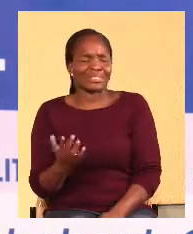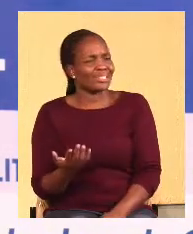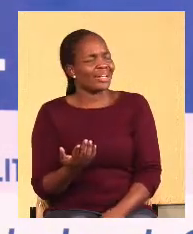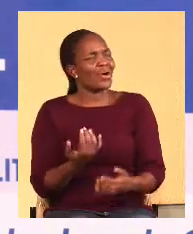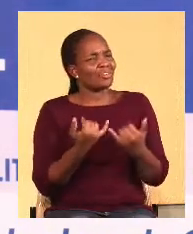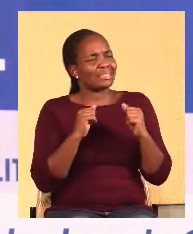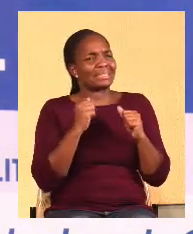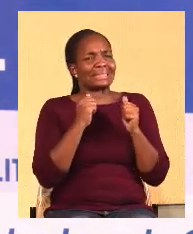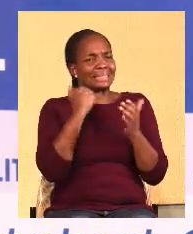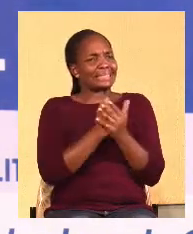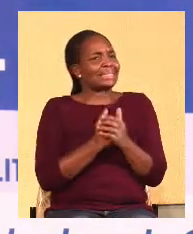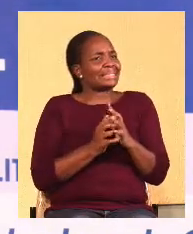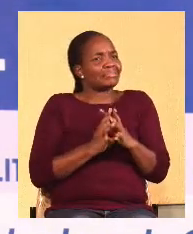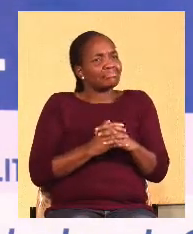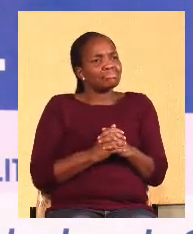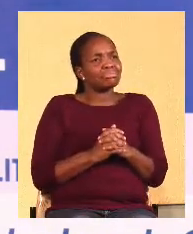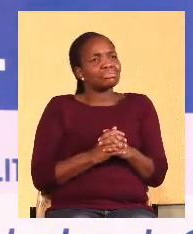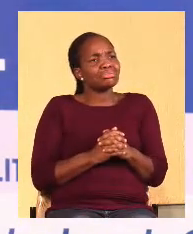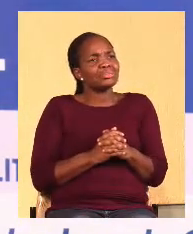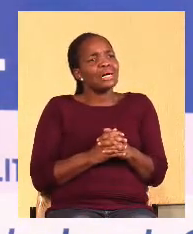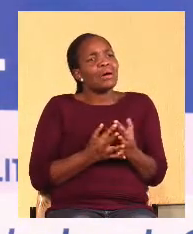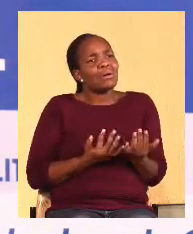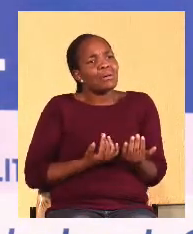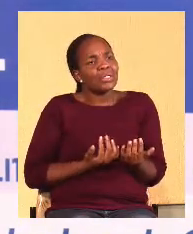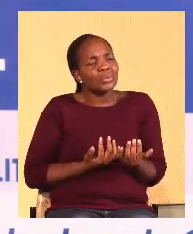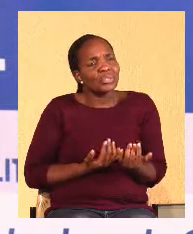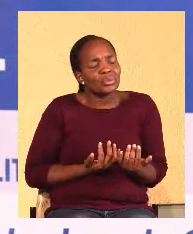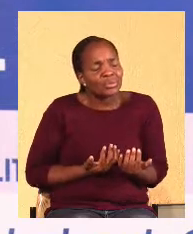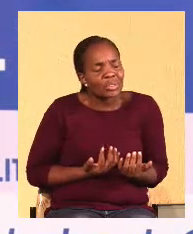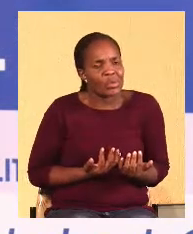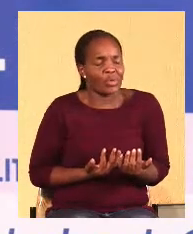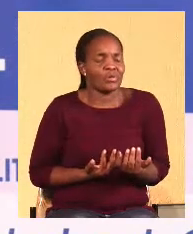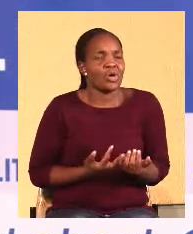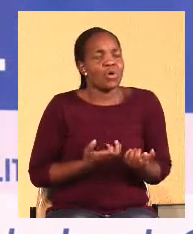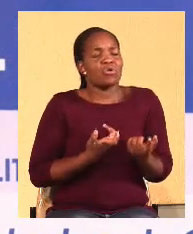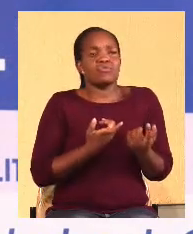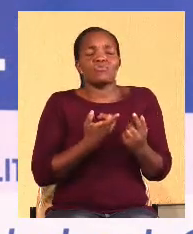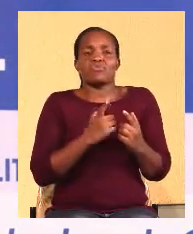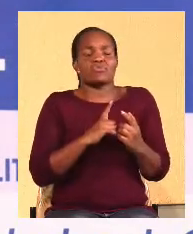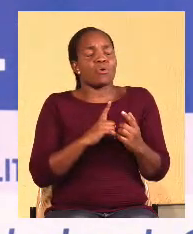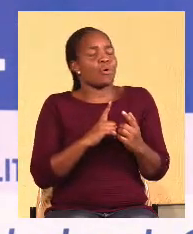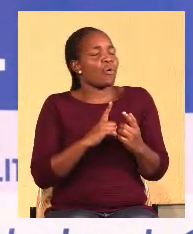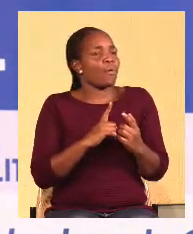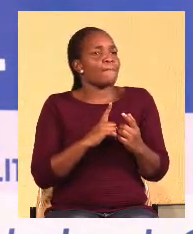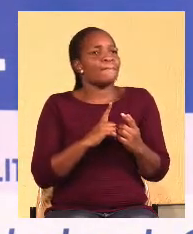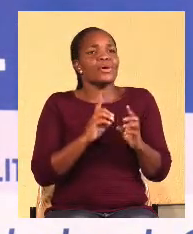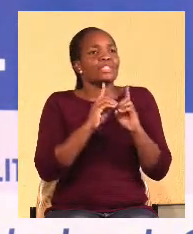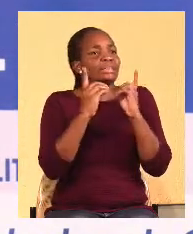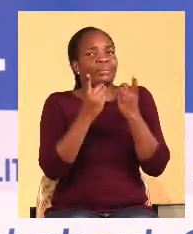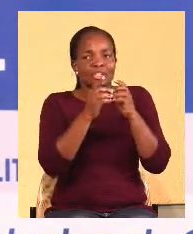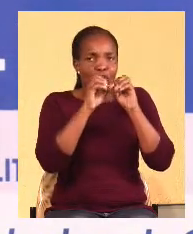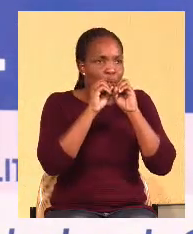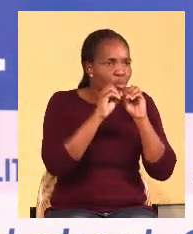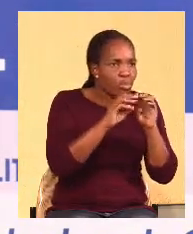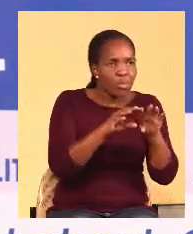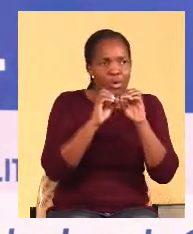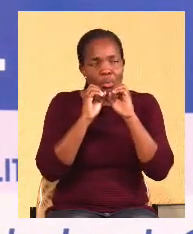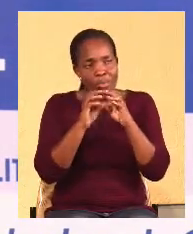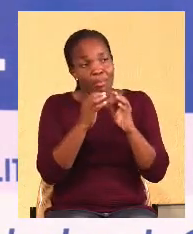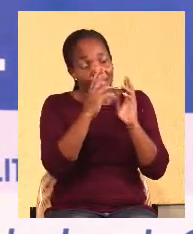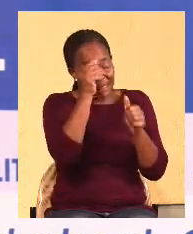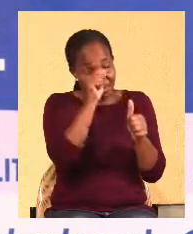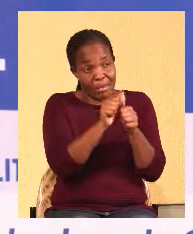wait for the officials to come out with relevant regulations, bearing in mind how urgently people might need to put food on the